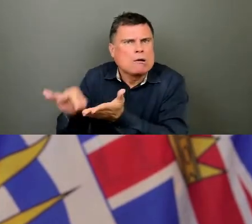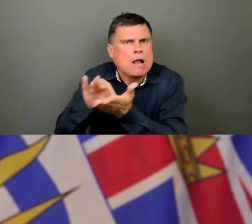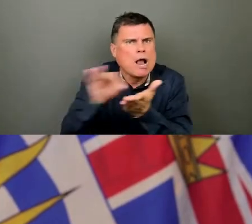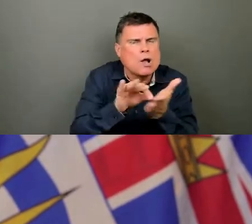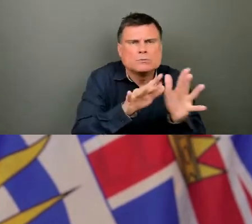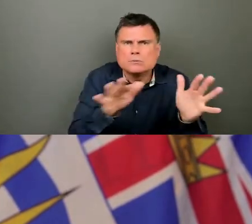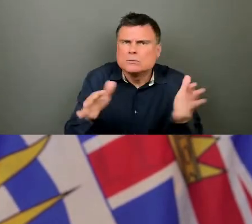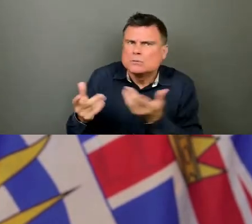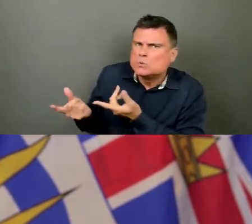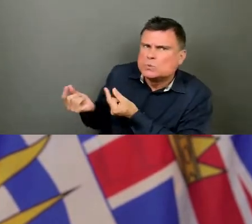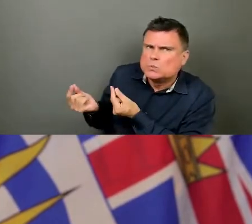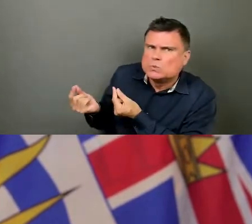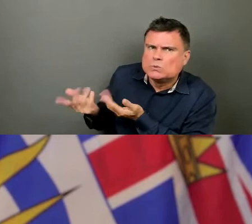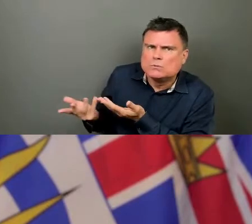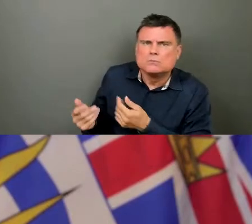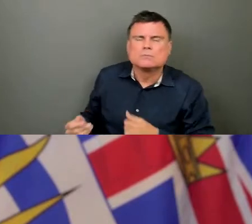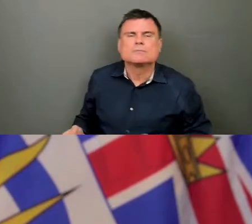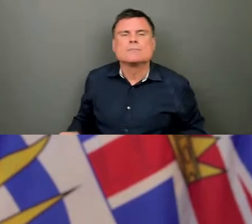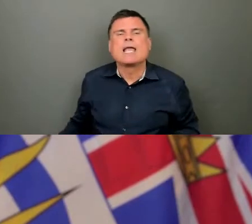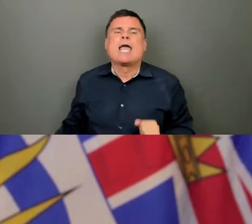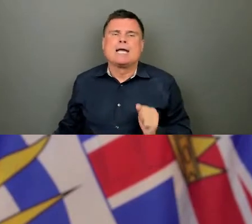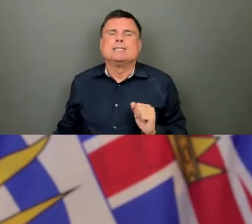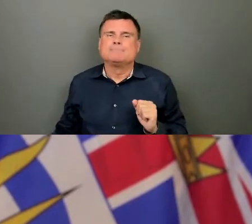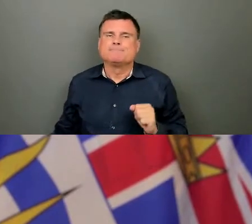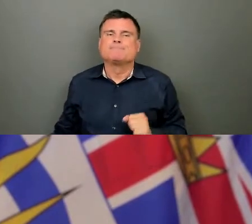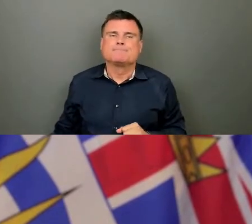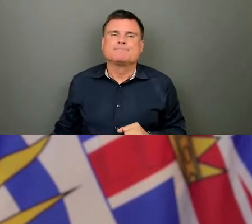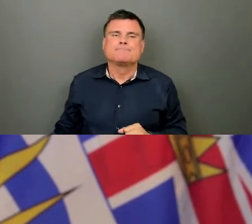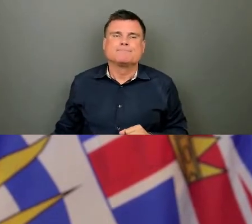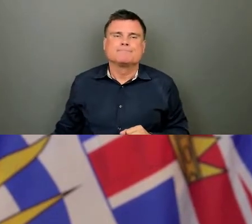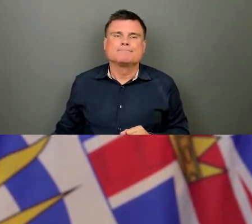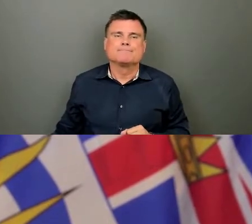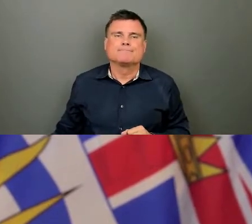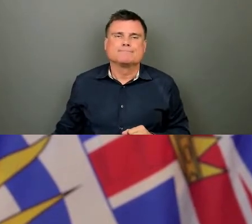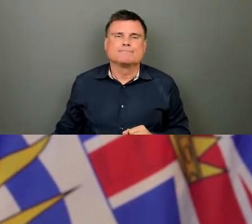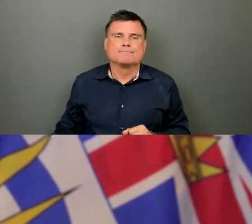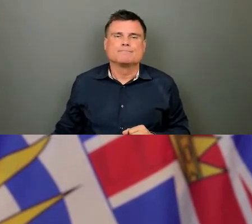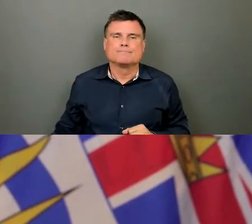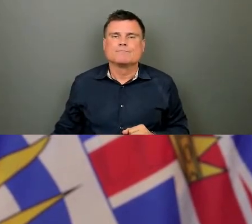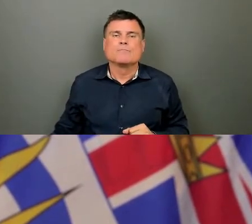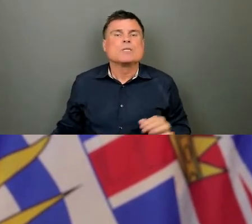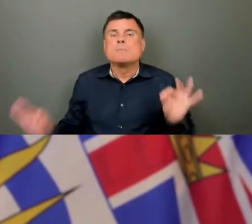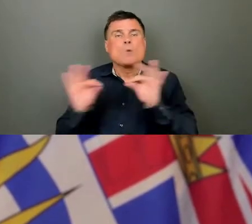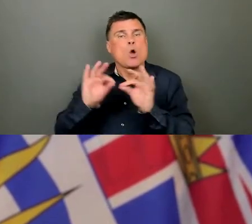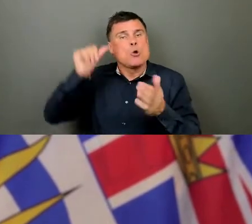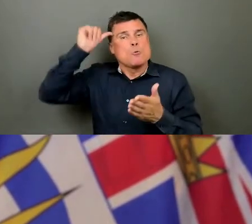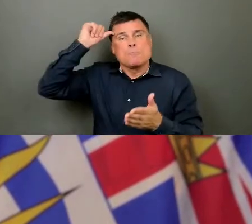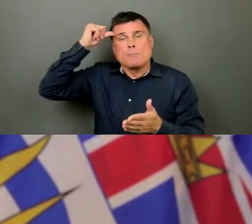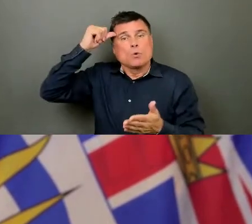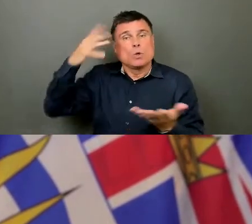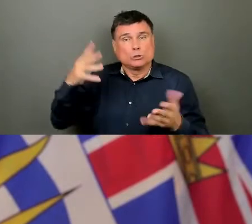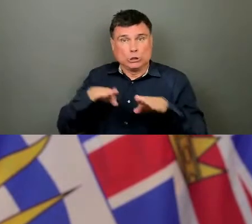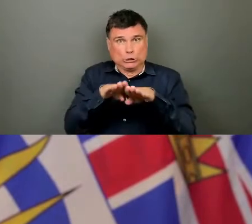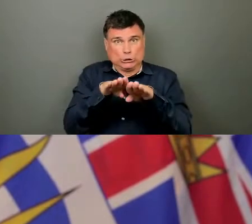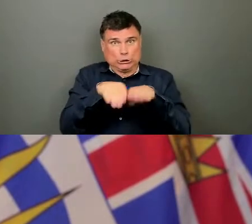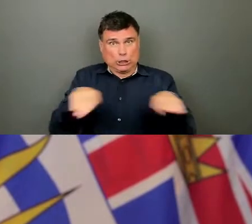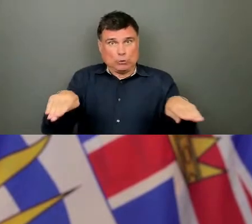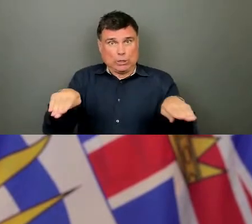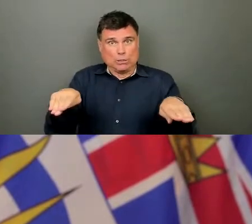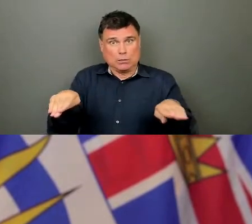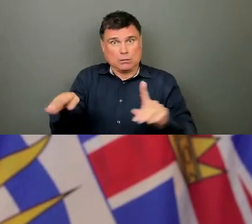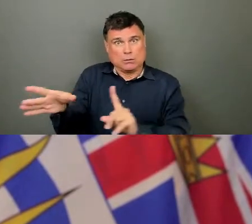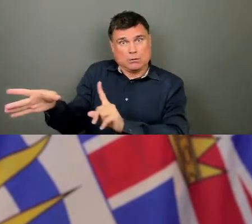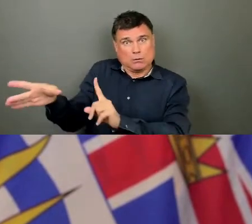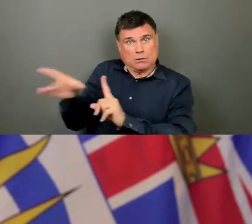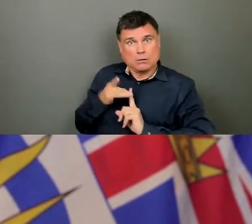try and focus on, understanding the context where transmission is happening to children. So we know from